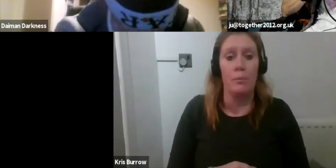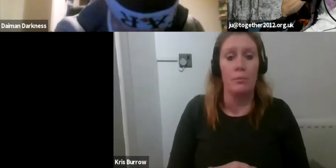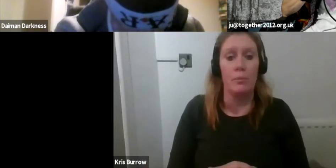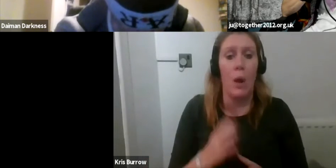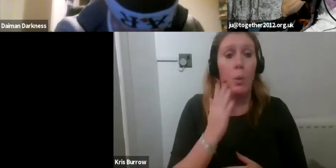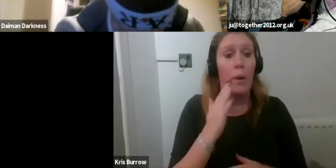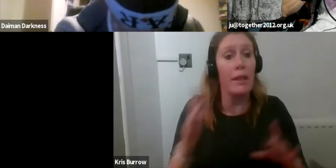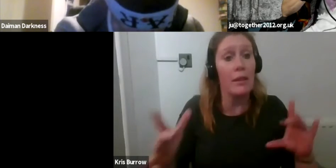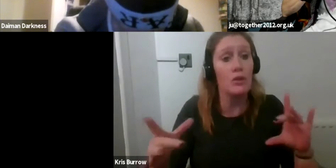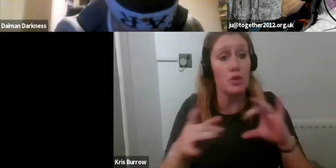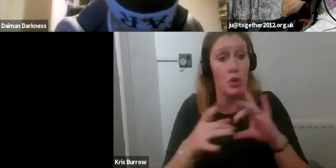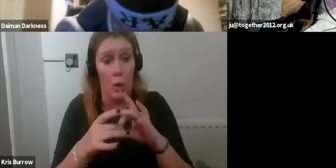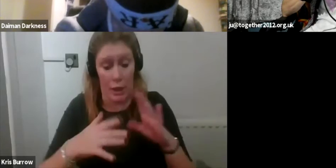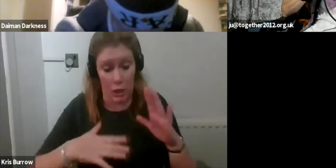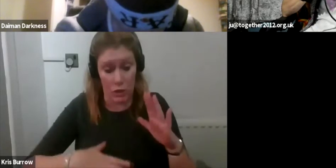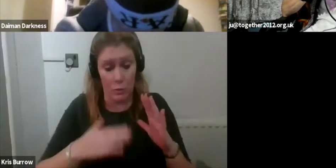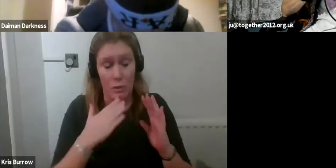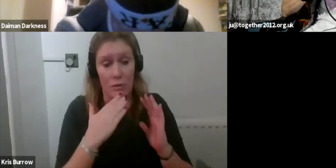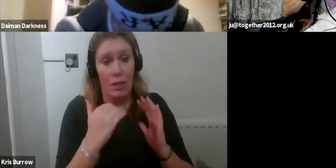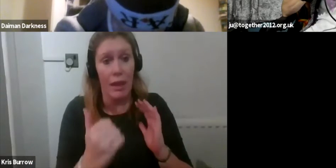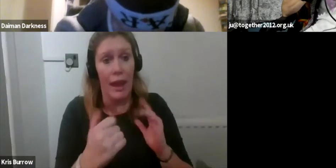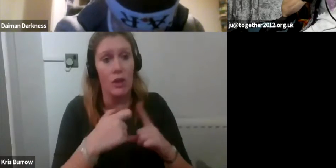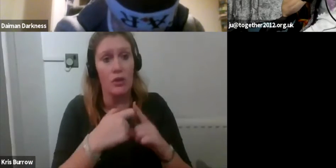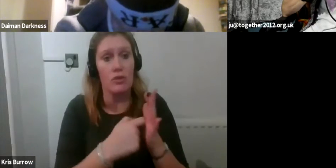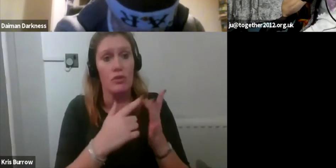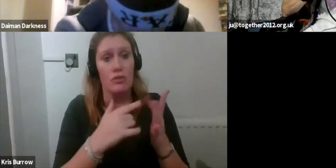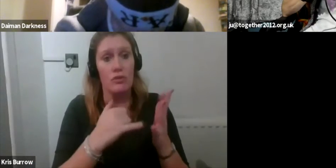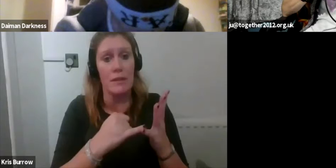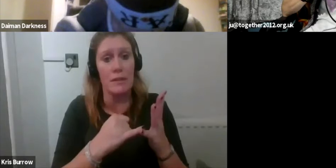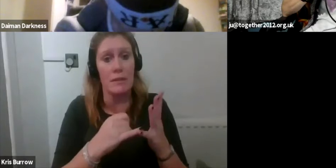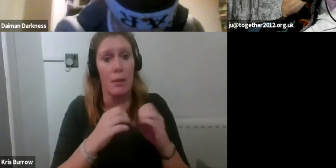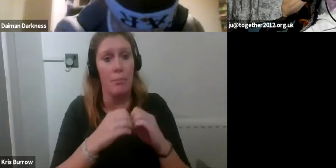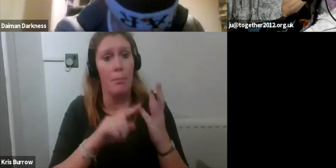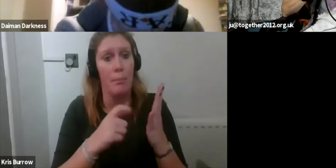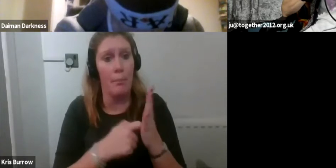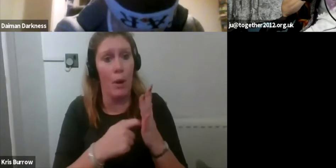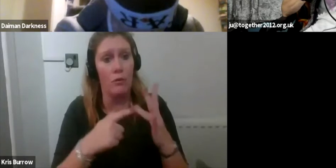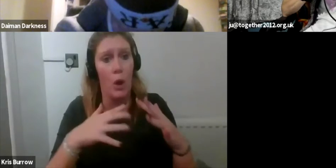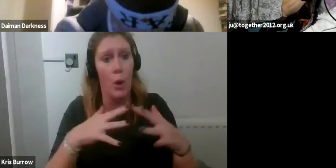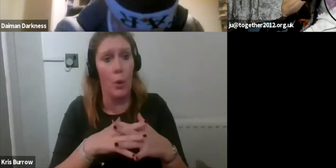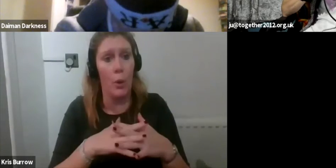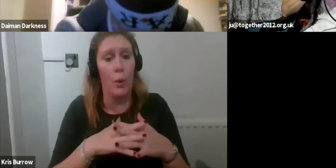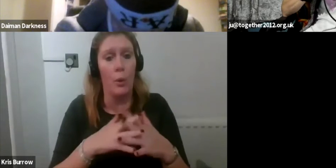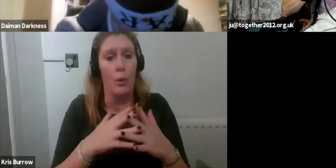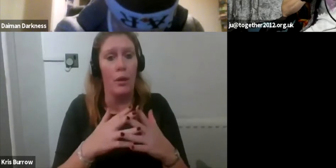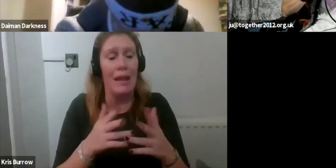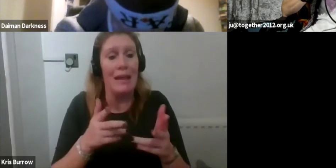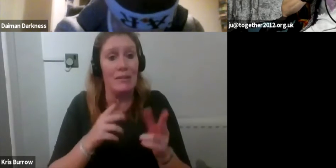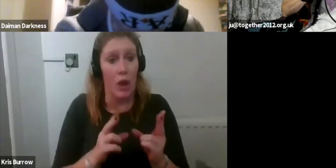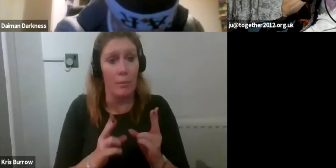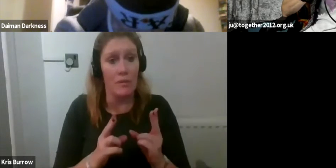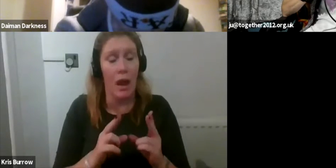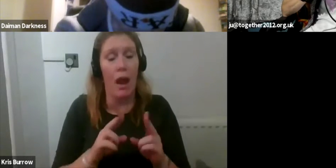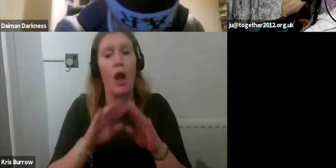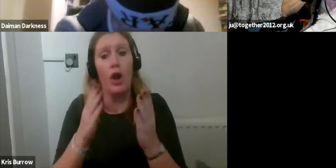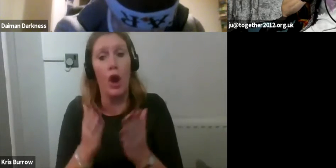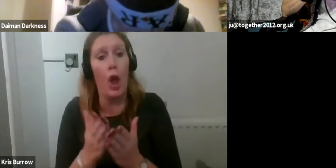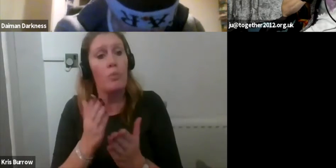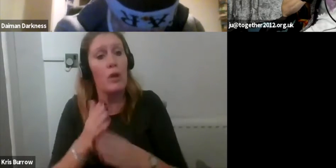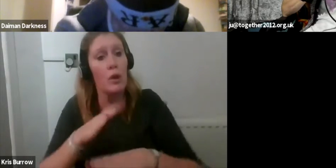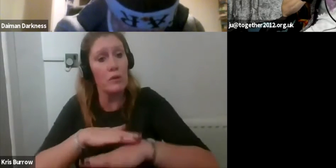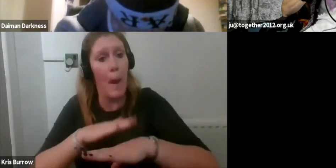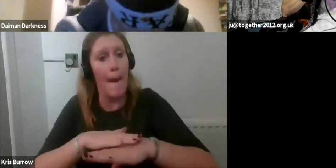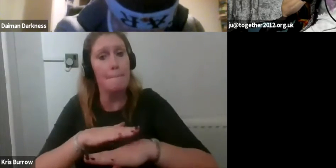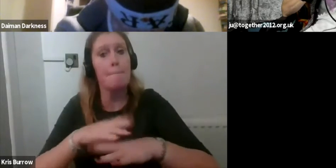big thank you to Chris Burrow, our British Sign Language interpreter, Global Real Time Captioning, who've been